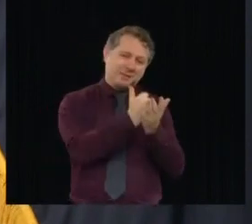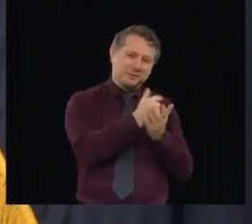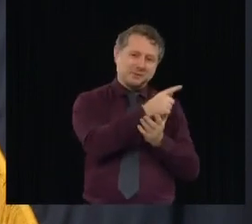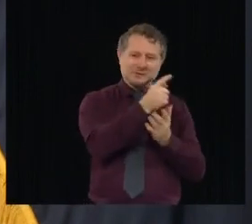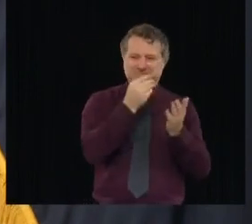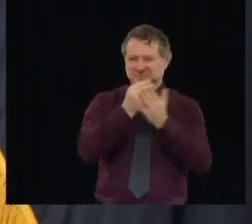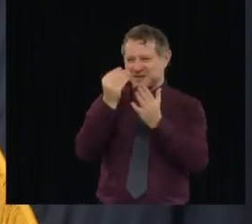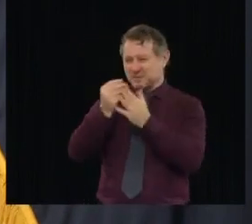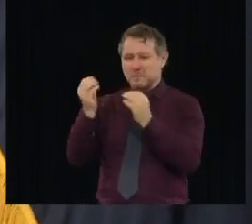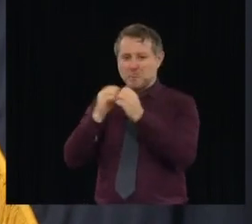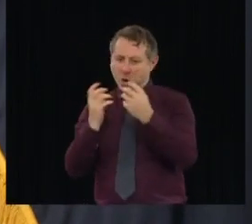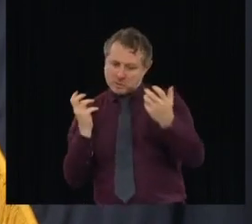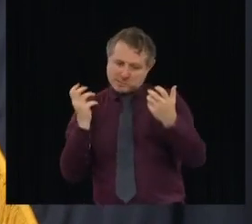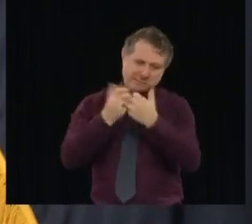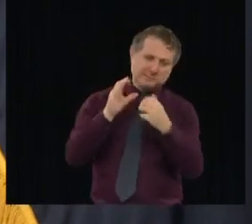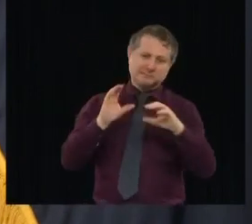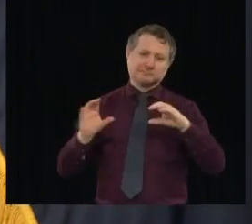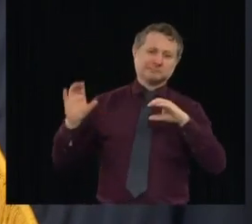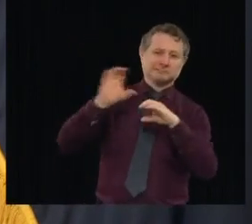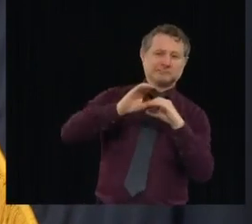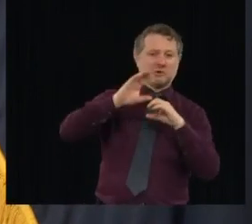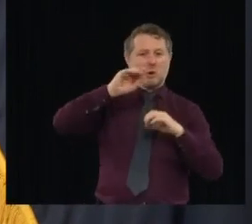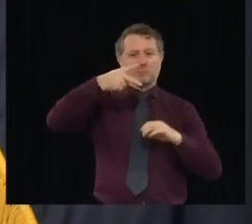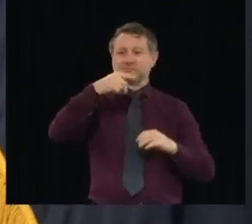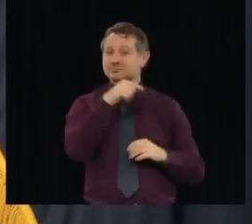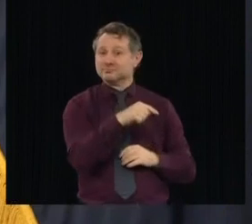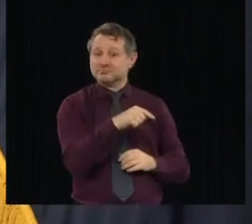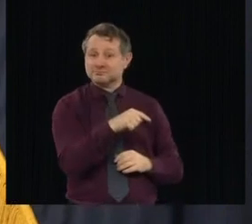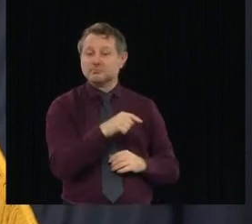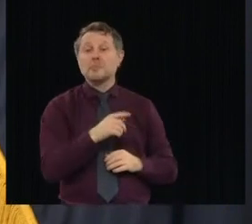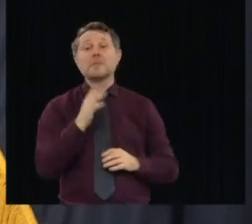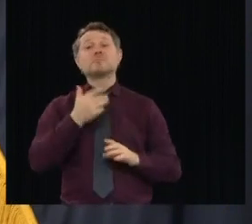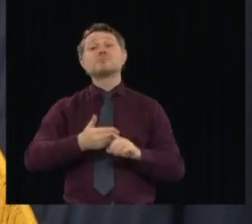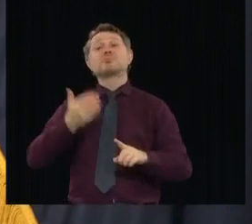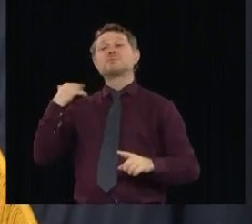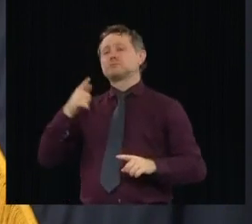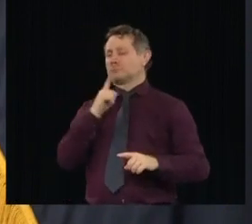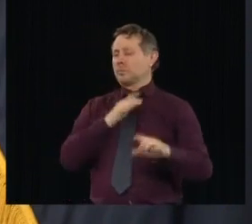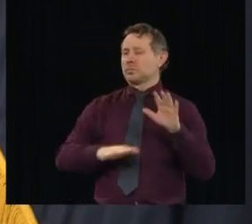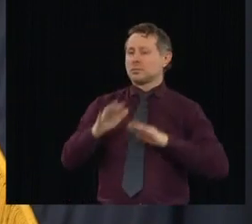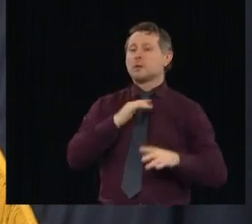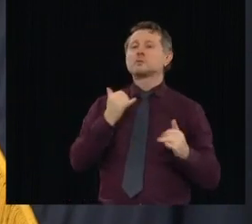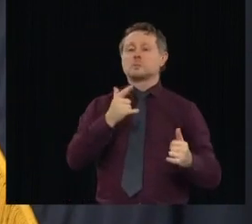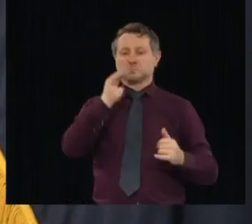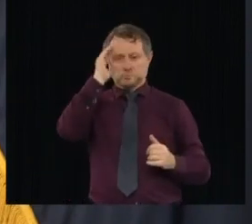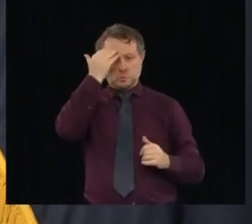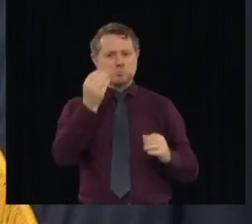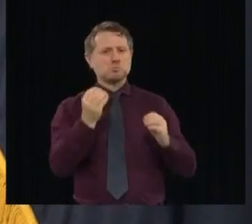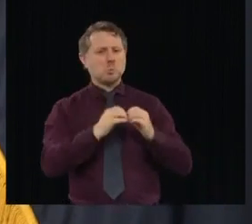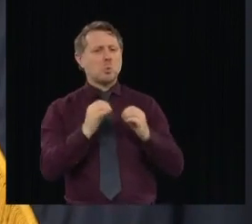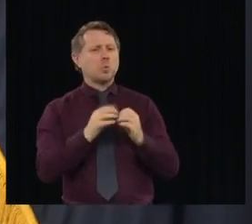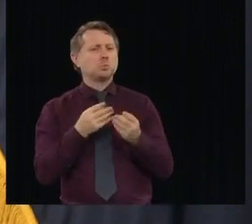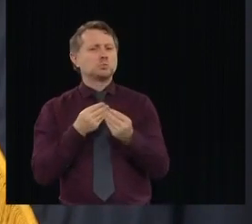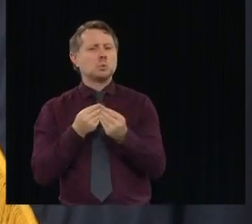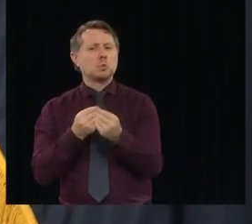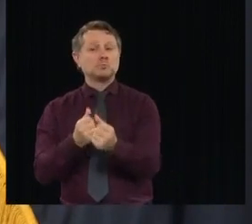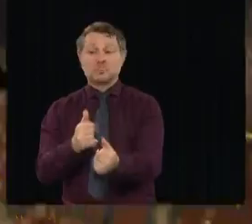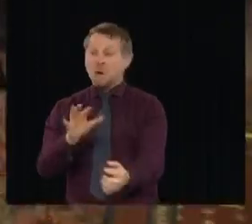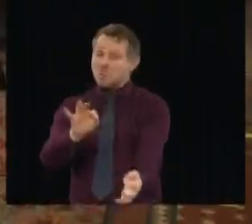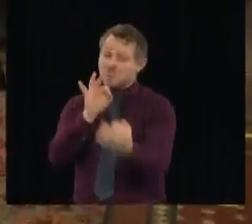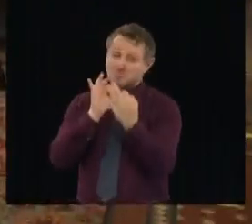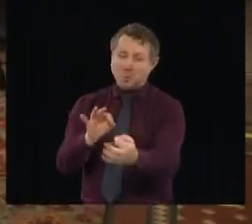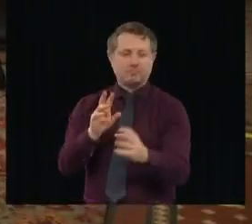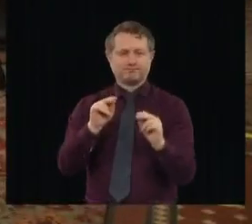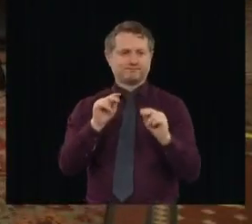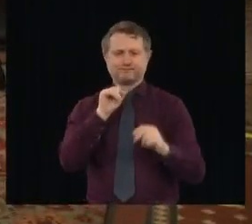national manufacturers. It's working much better than it has, but I don't think anyone would say we're there yet. So yes or no, do we